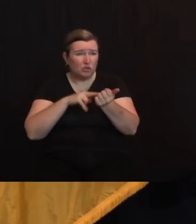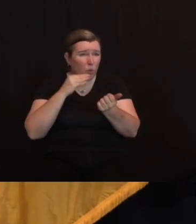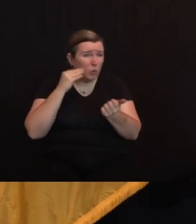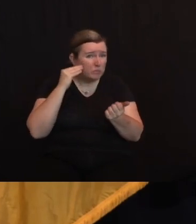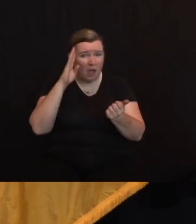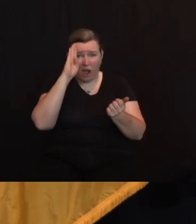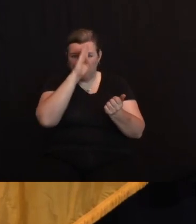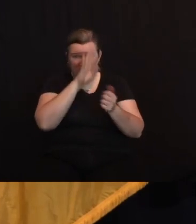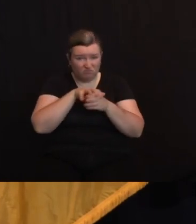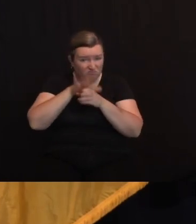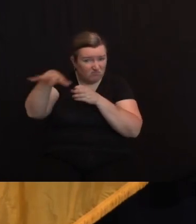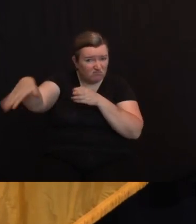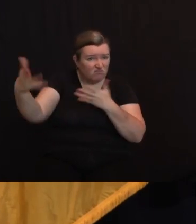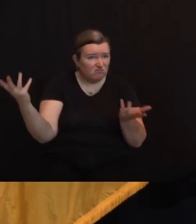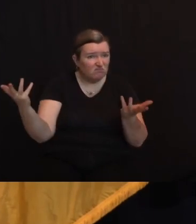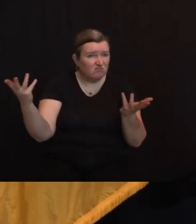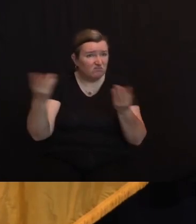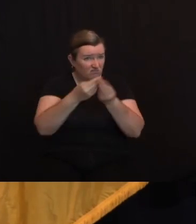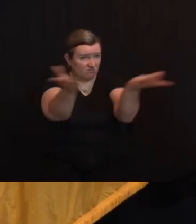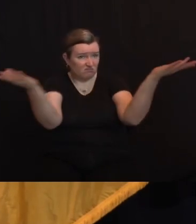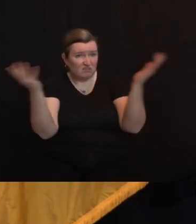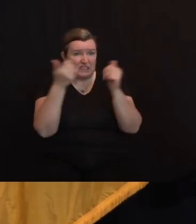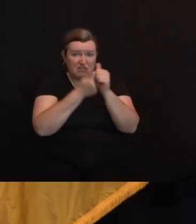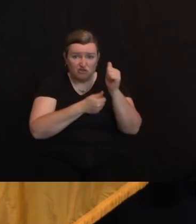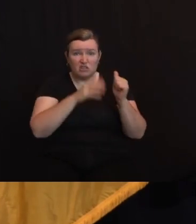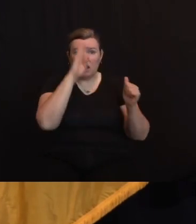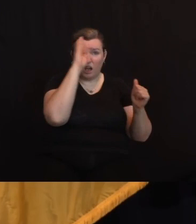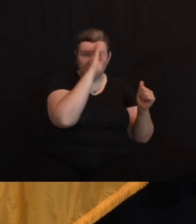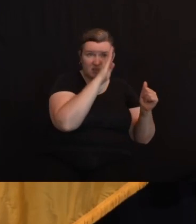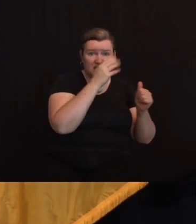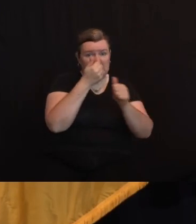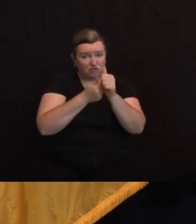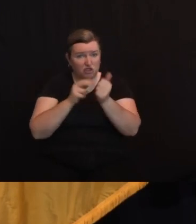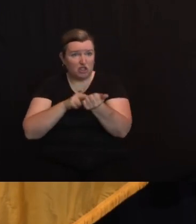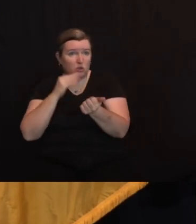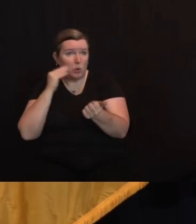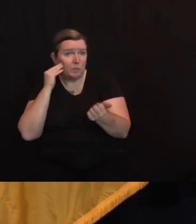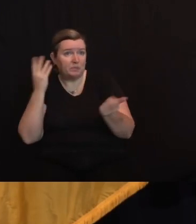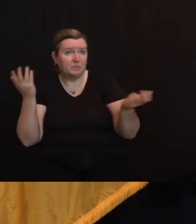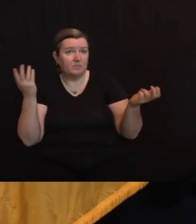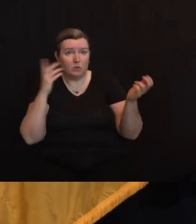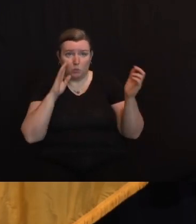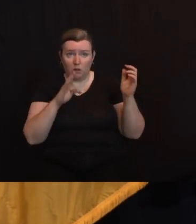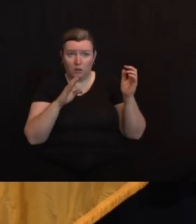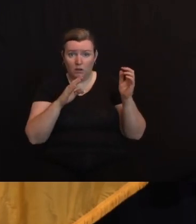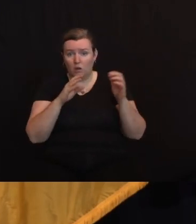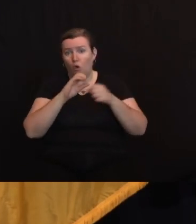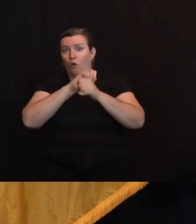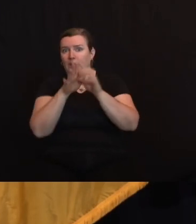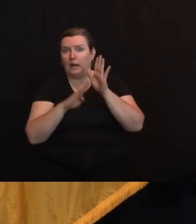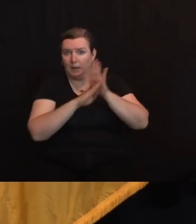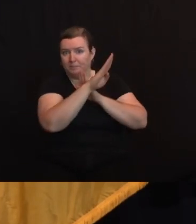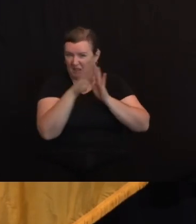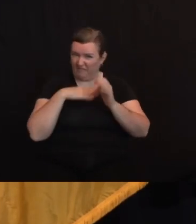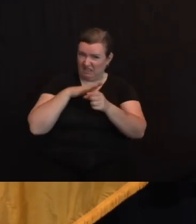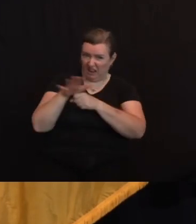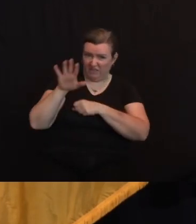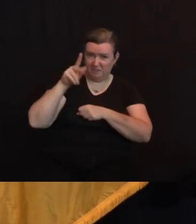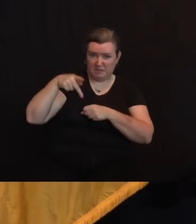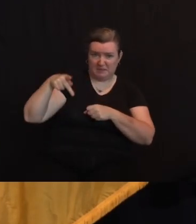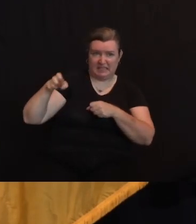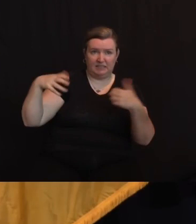to dole out to these institutions in the event of an uptick in an outbreak? Regarding these mini outbreaks we're seeing in places